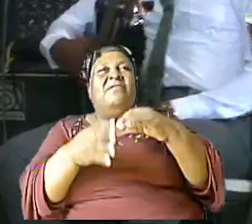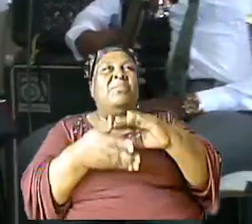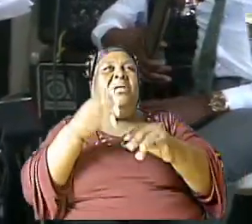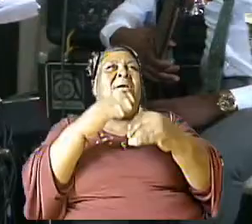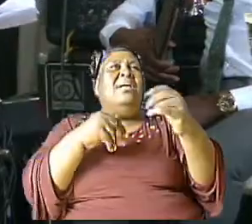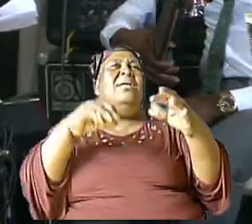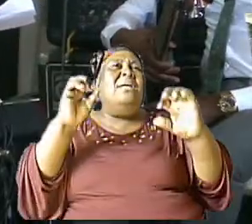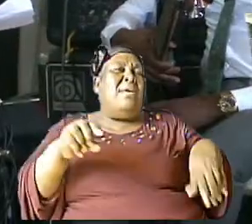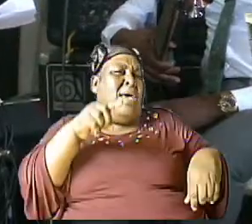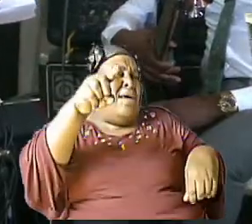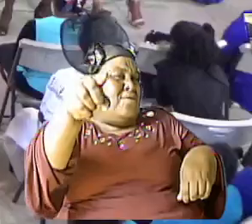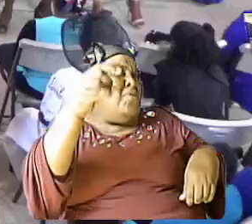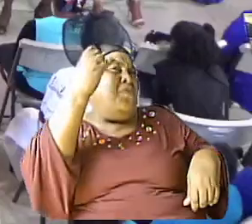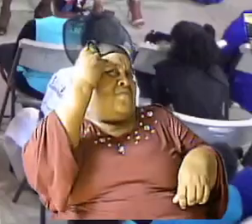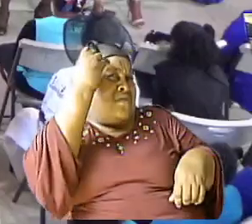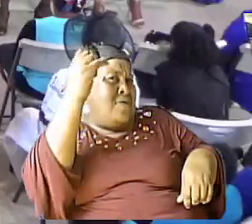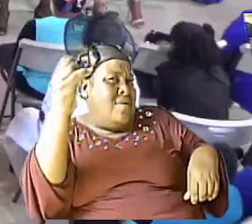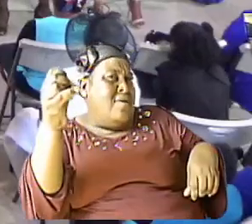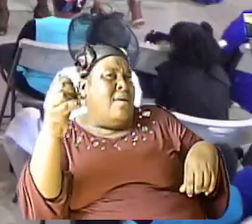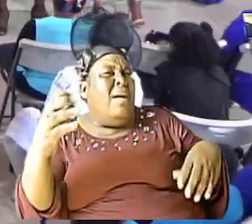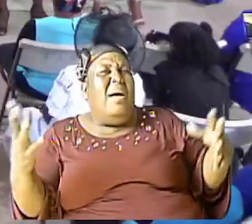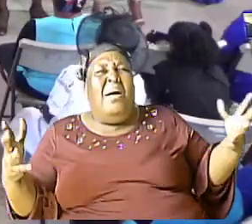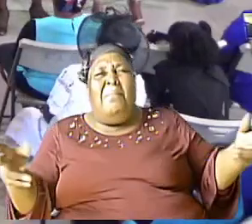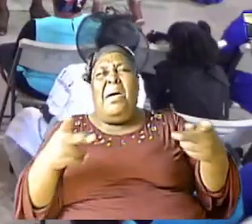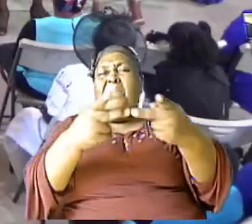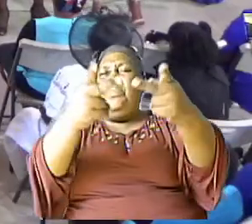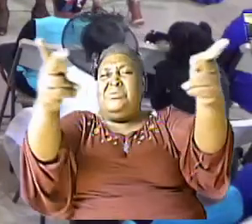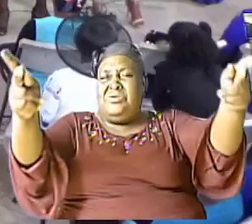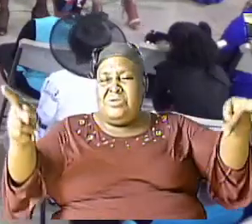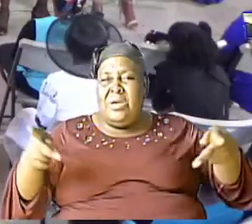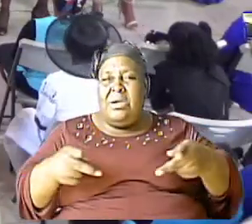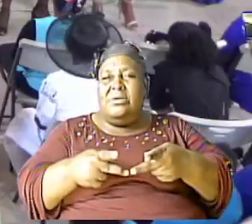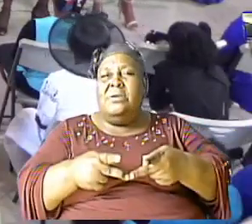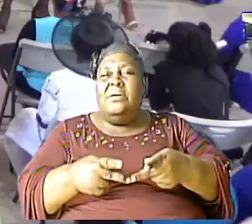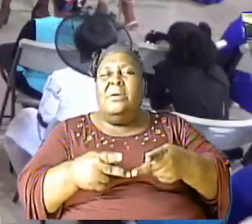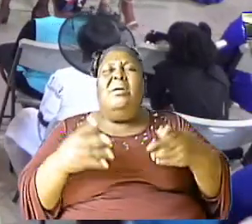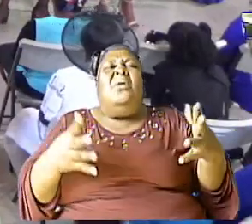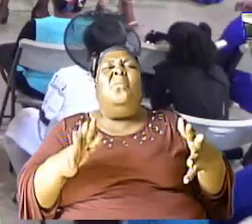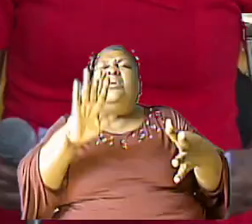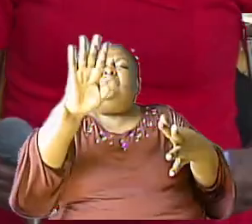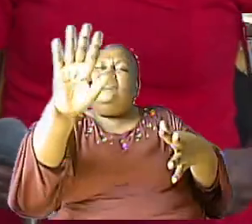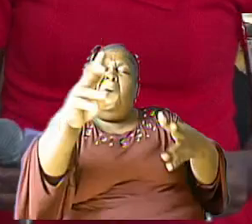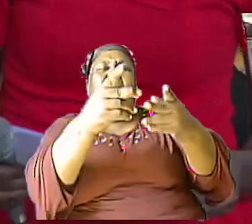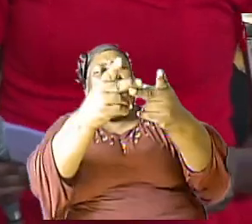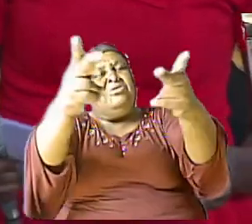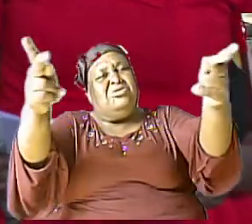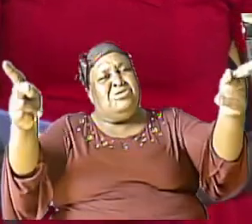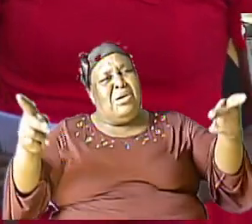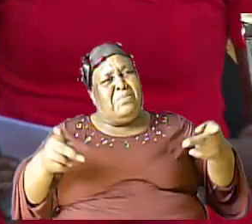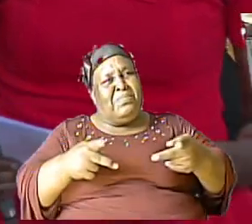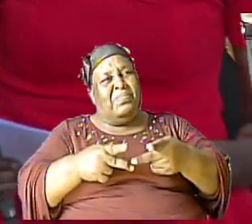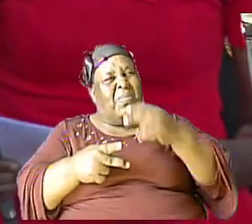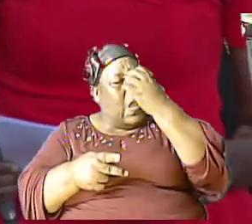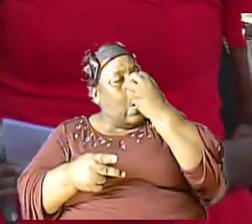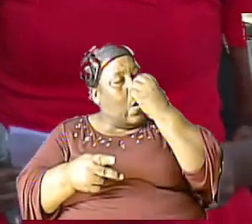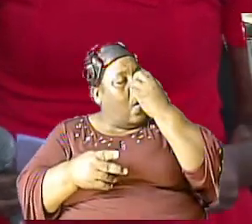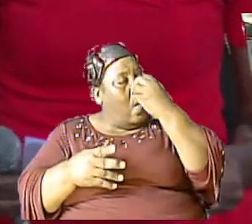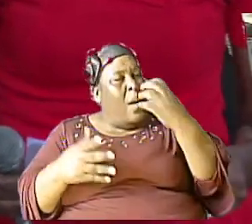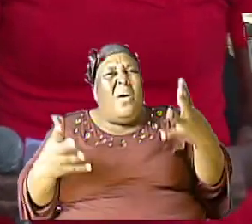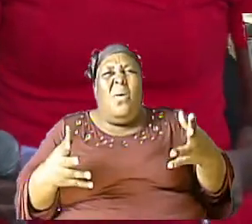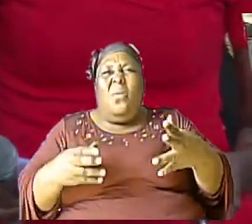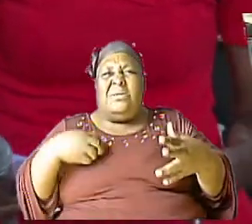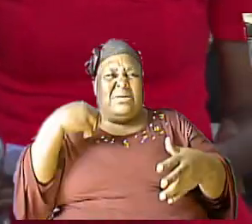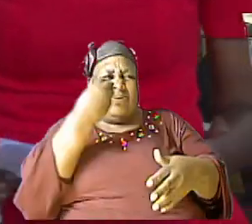imagine? What is my position? What is your position? What is